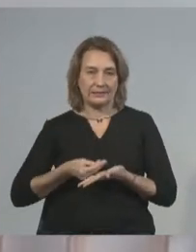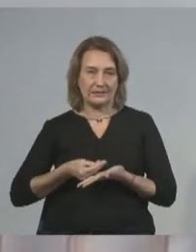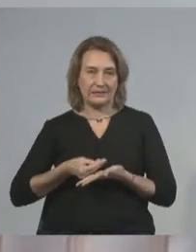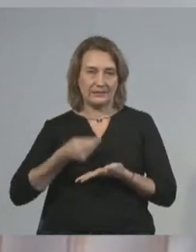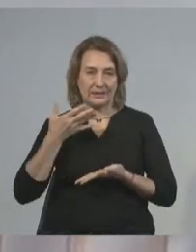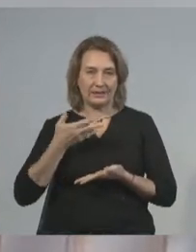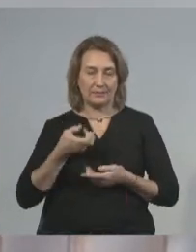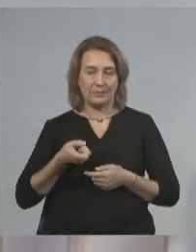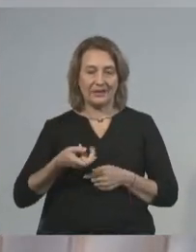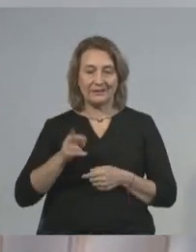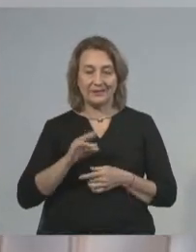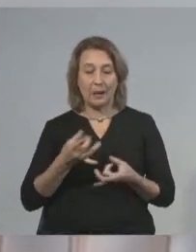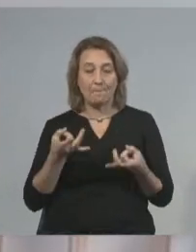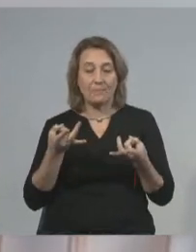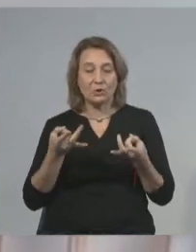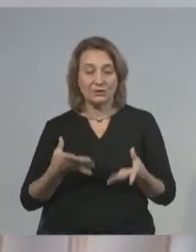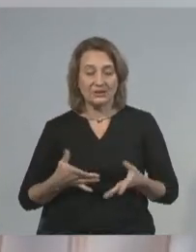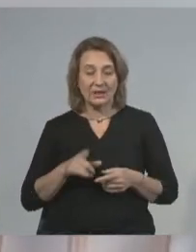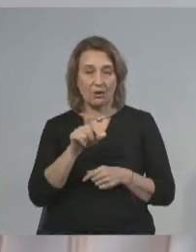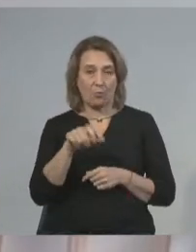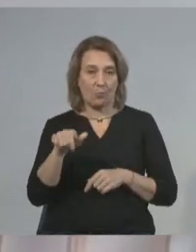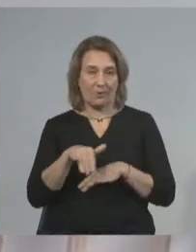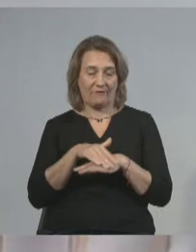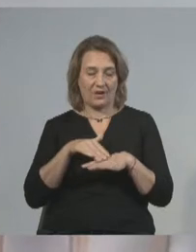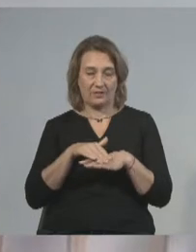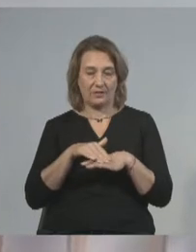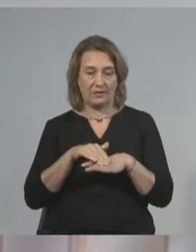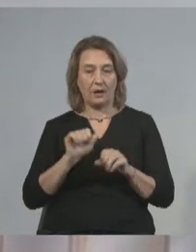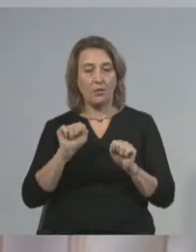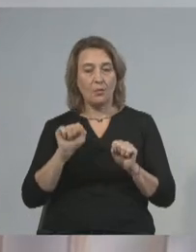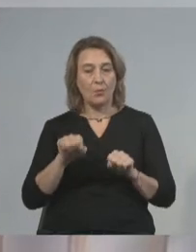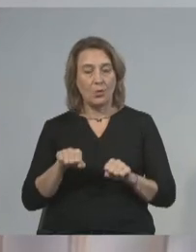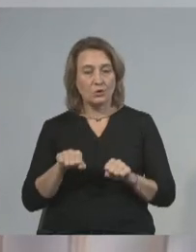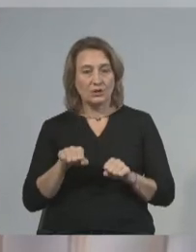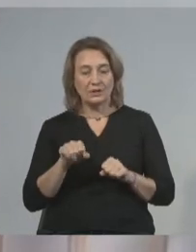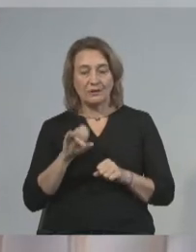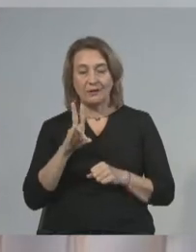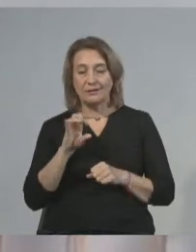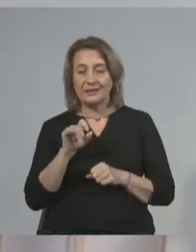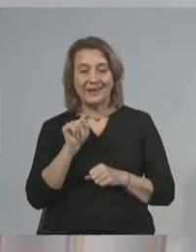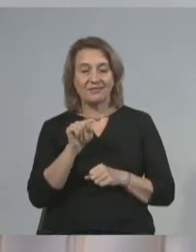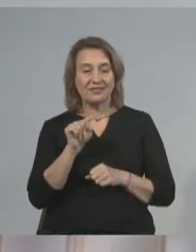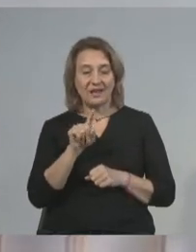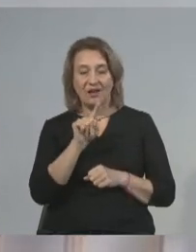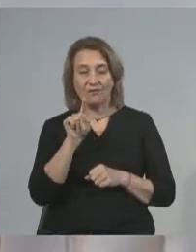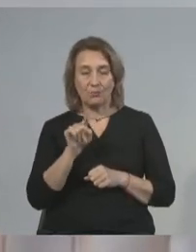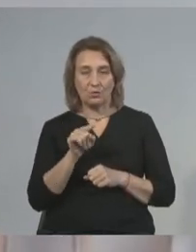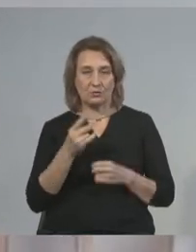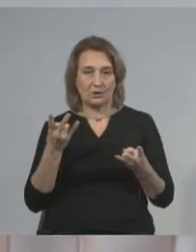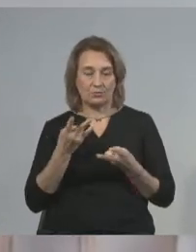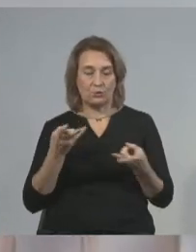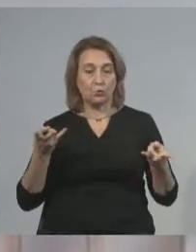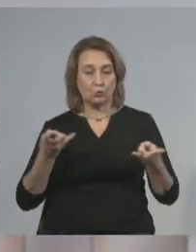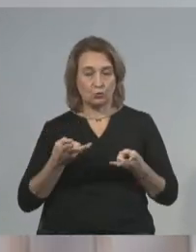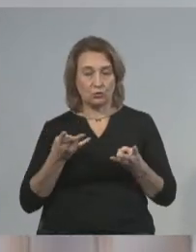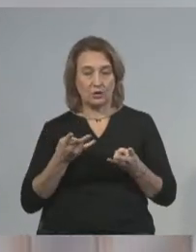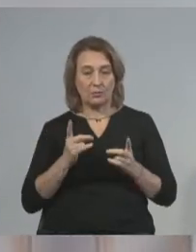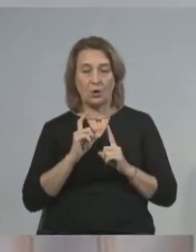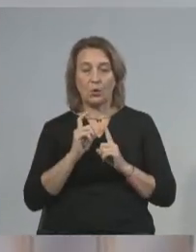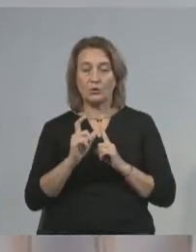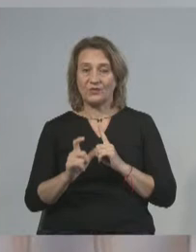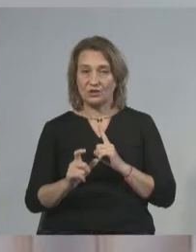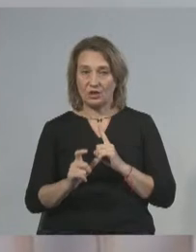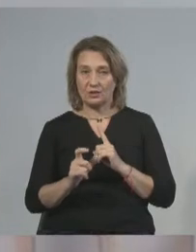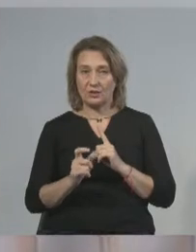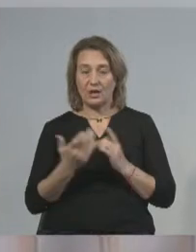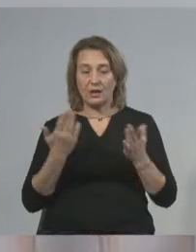valuable for ordinary people maybe those are not the questions which are worth answering but